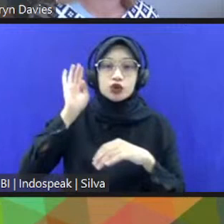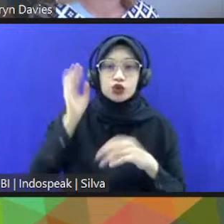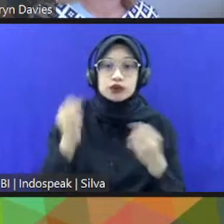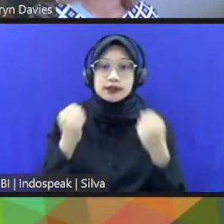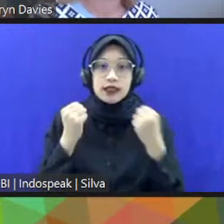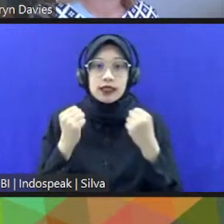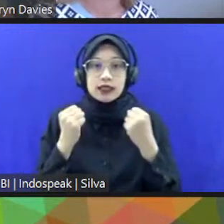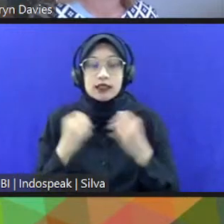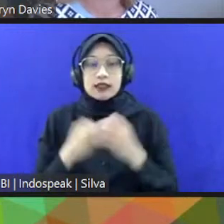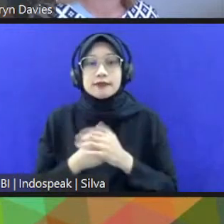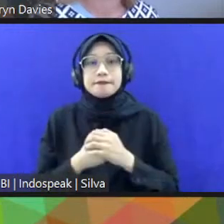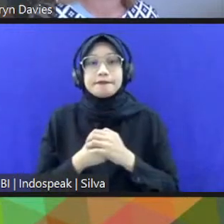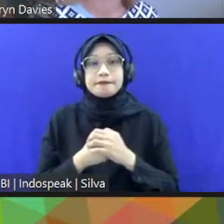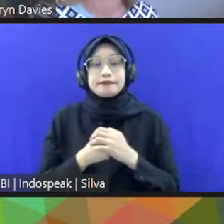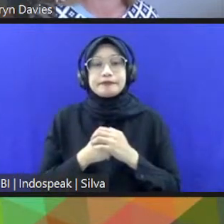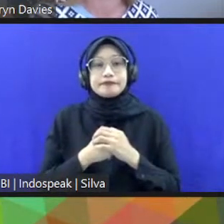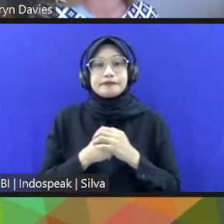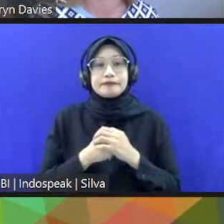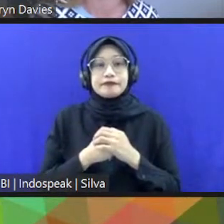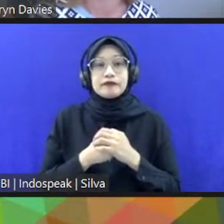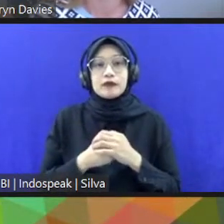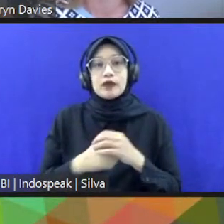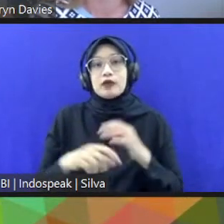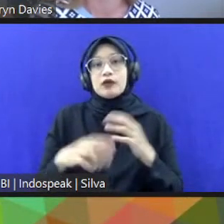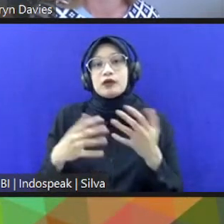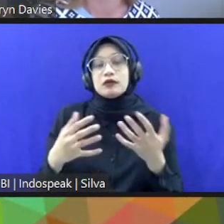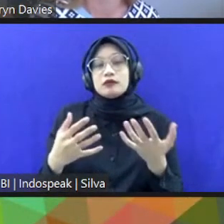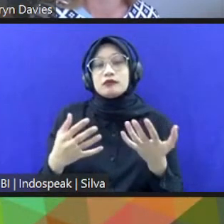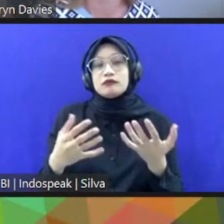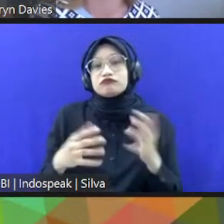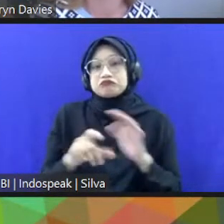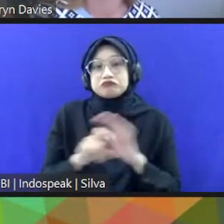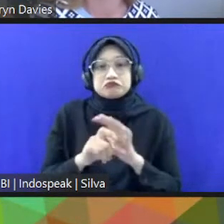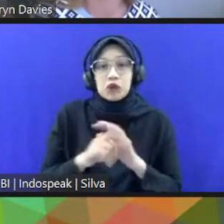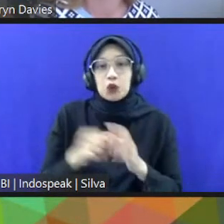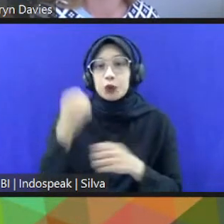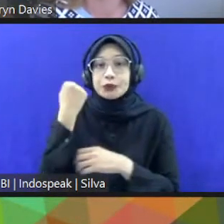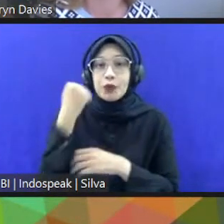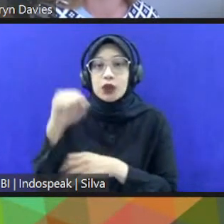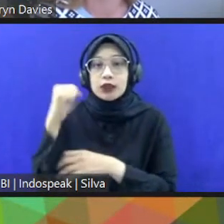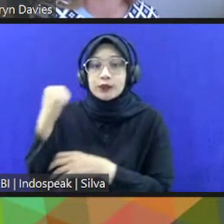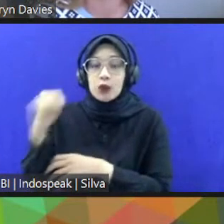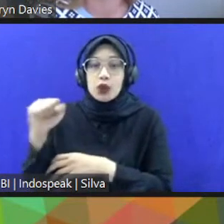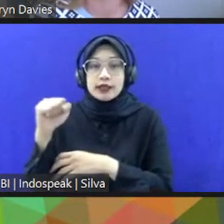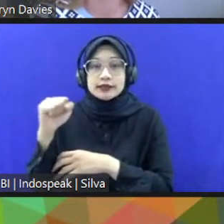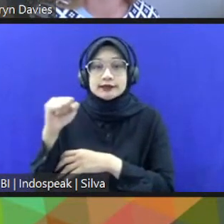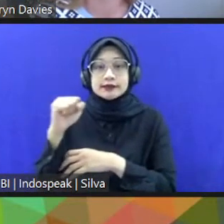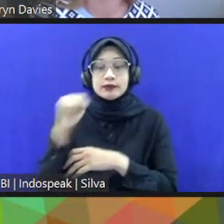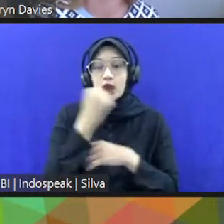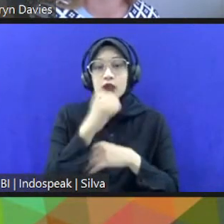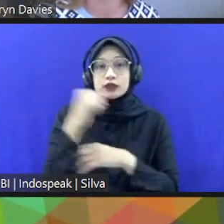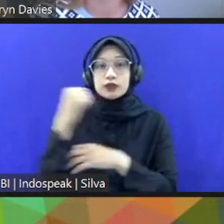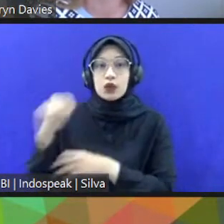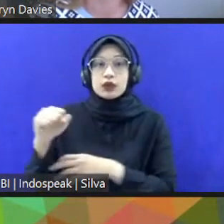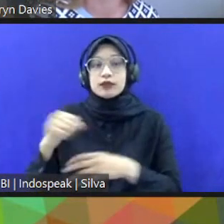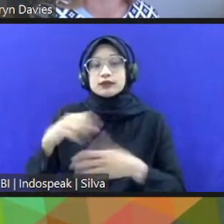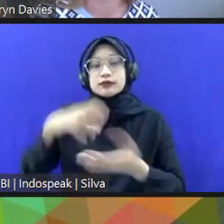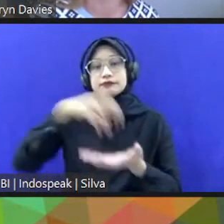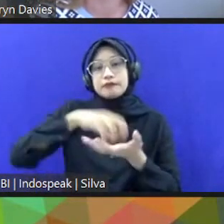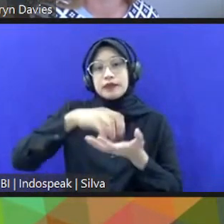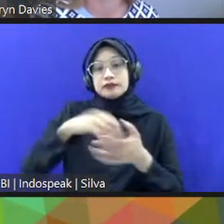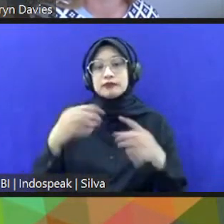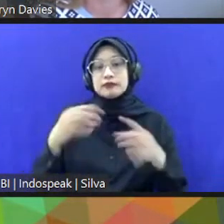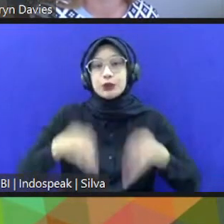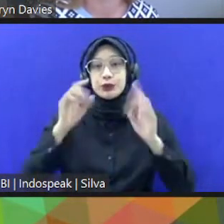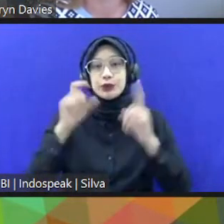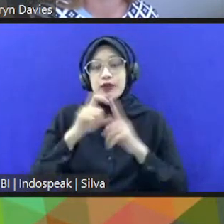of thousands outside Parliament precisely because they're sick. There are some very, very specific